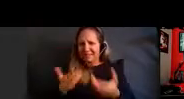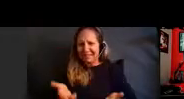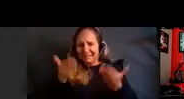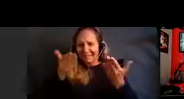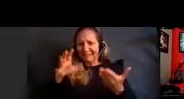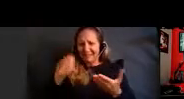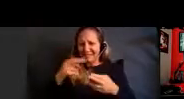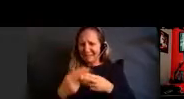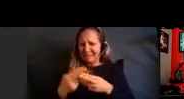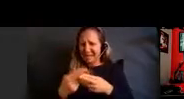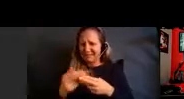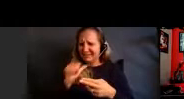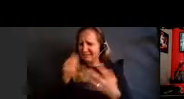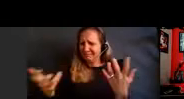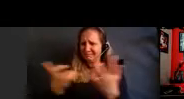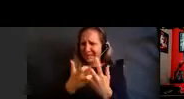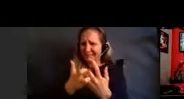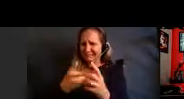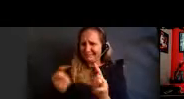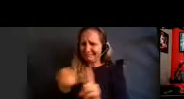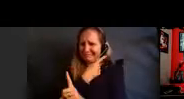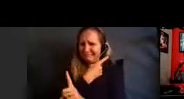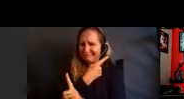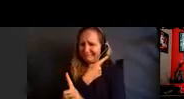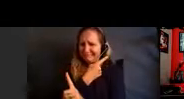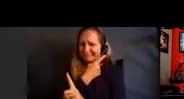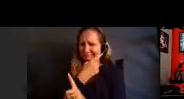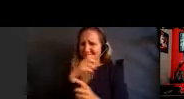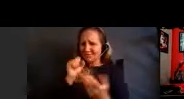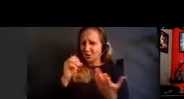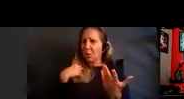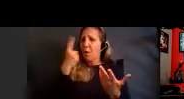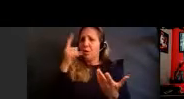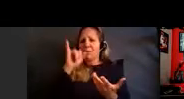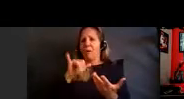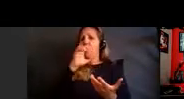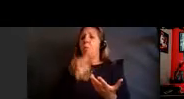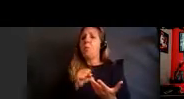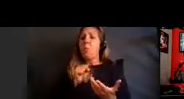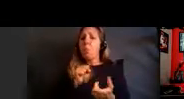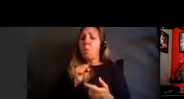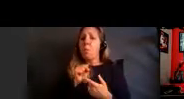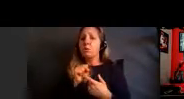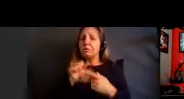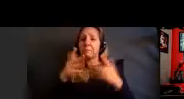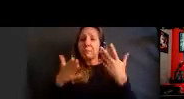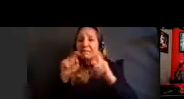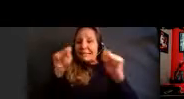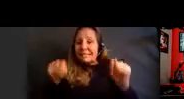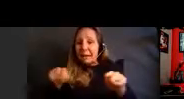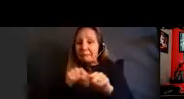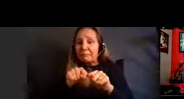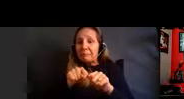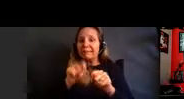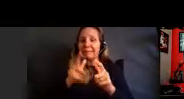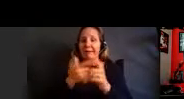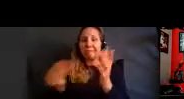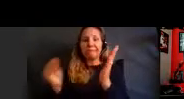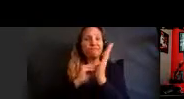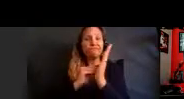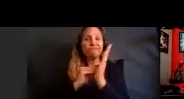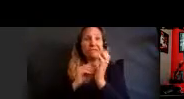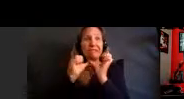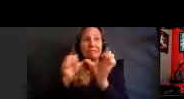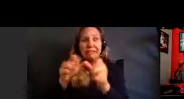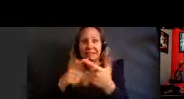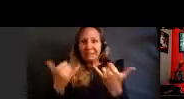Right? So was this an artifact sort of requirement that was there from a template and nobody removed it? And also, is